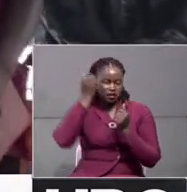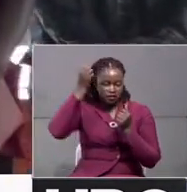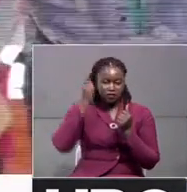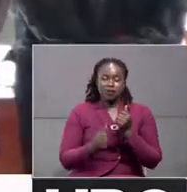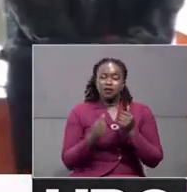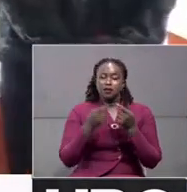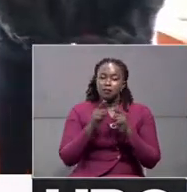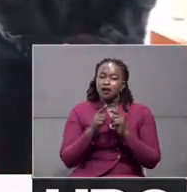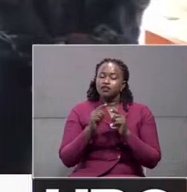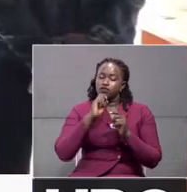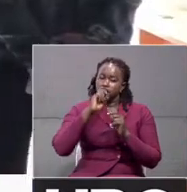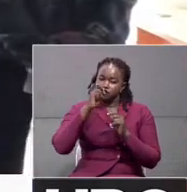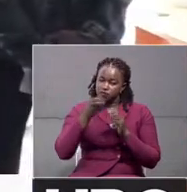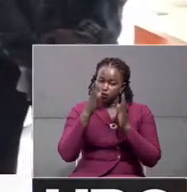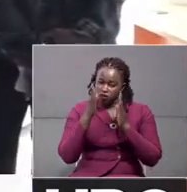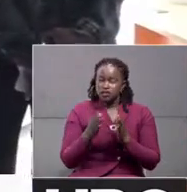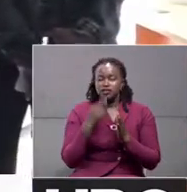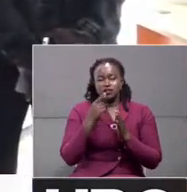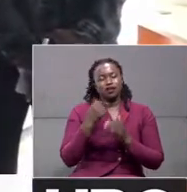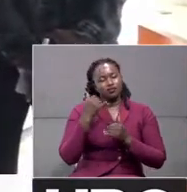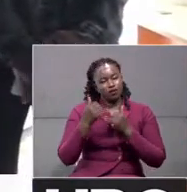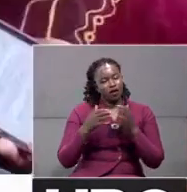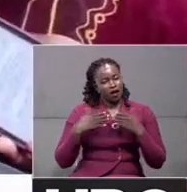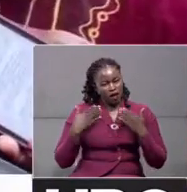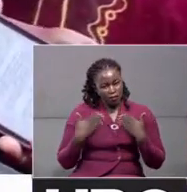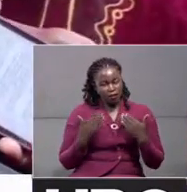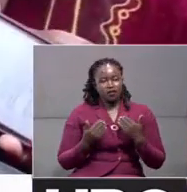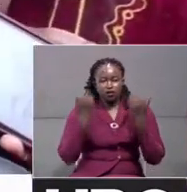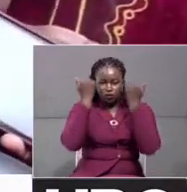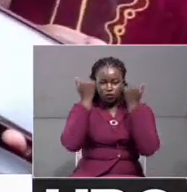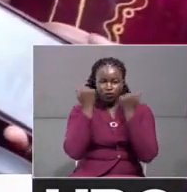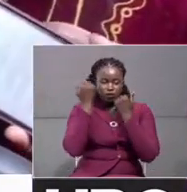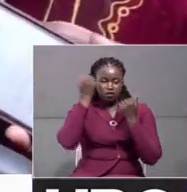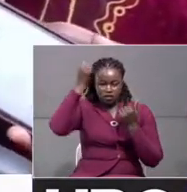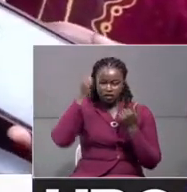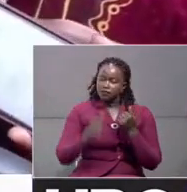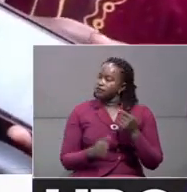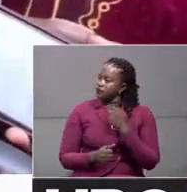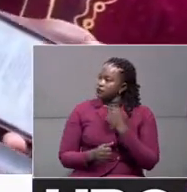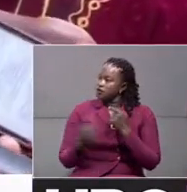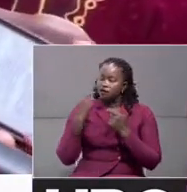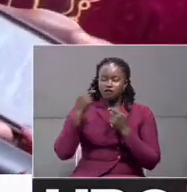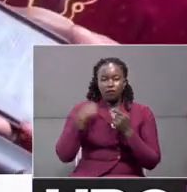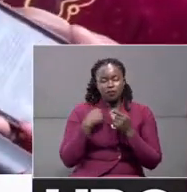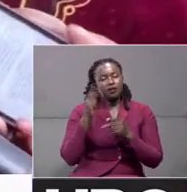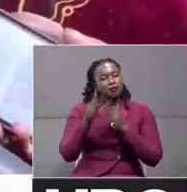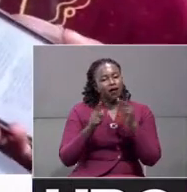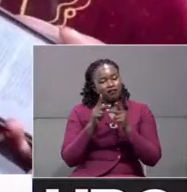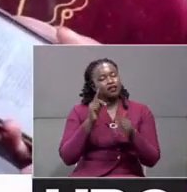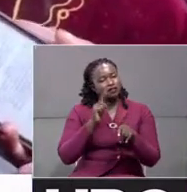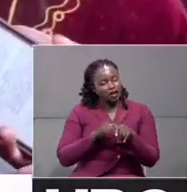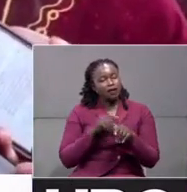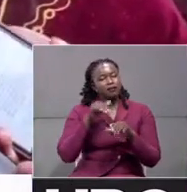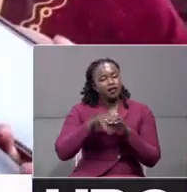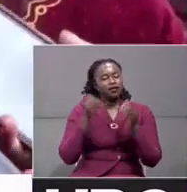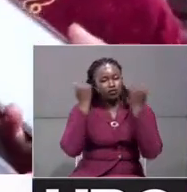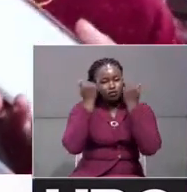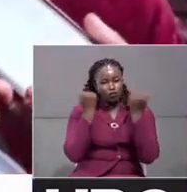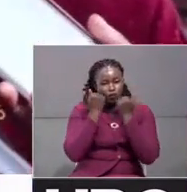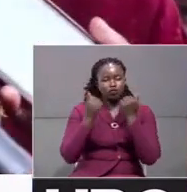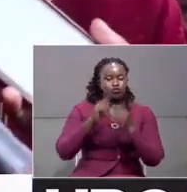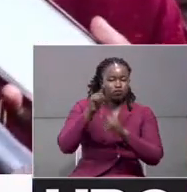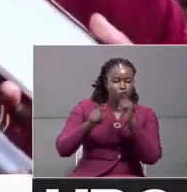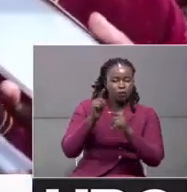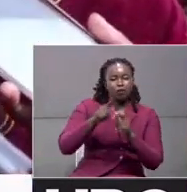respondents in this matter expressed joy at the court's ruling. To me, it was a perfect moment in court to interrogate Pepe